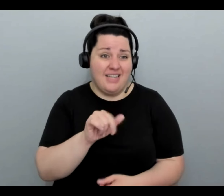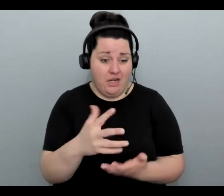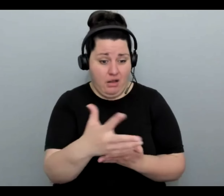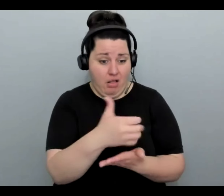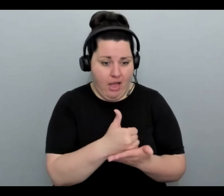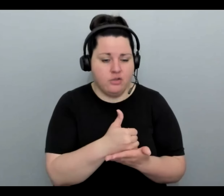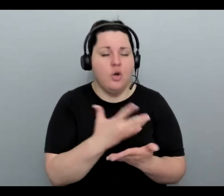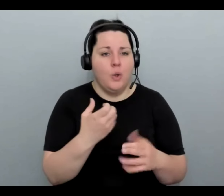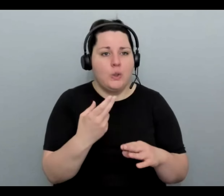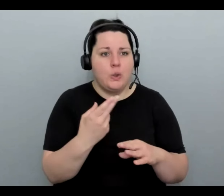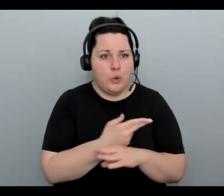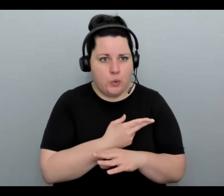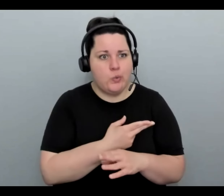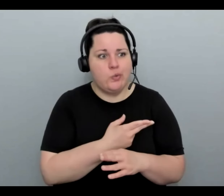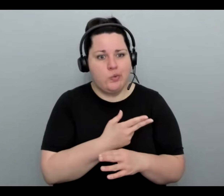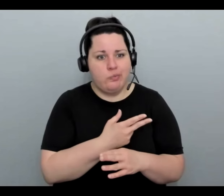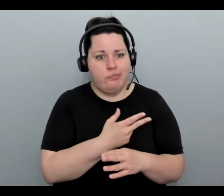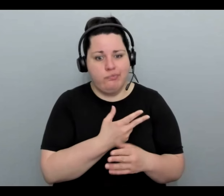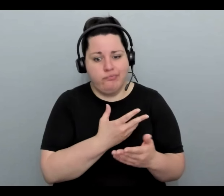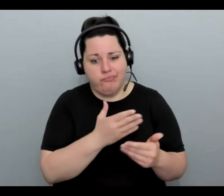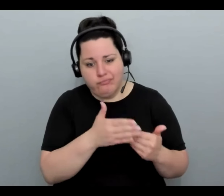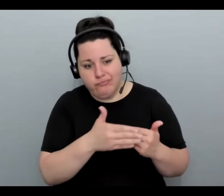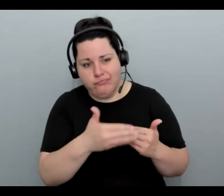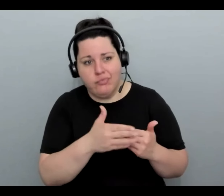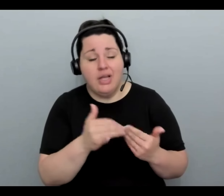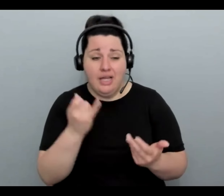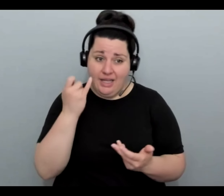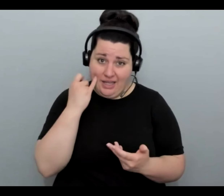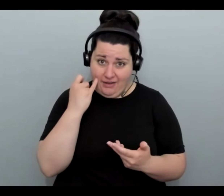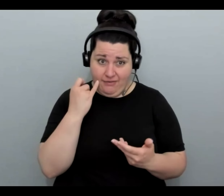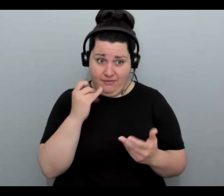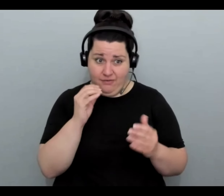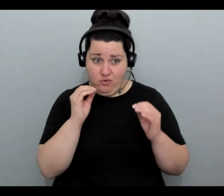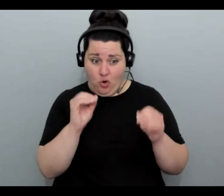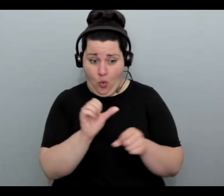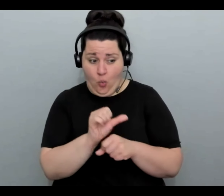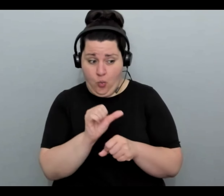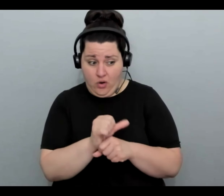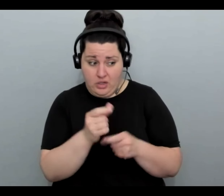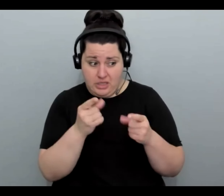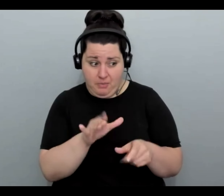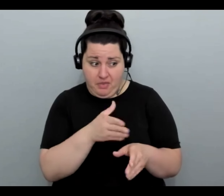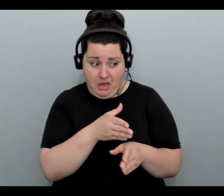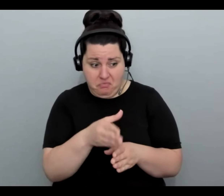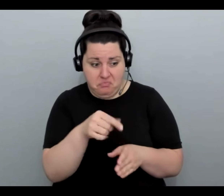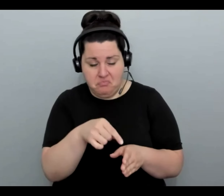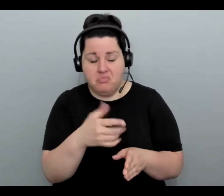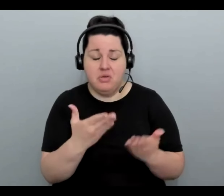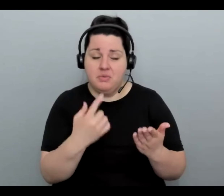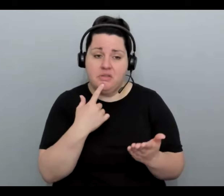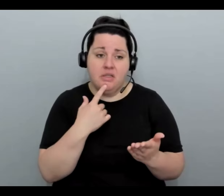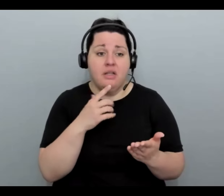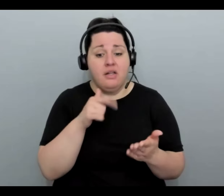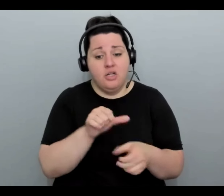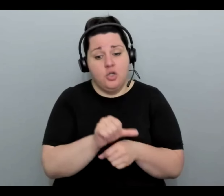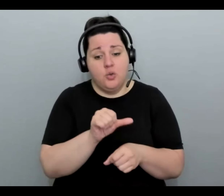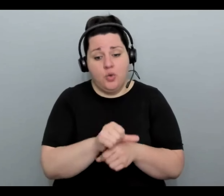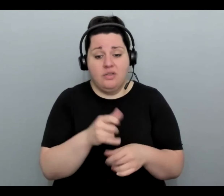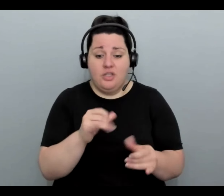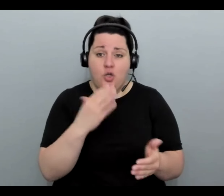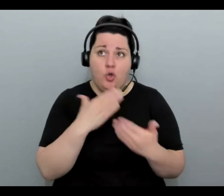Now, they might not say that if no work has been done in that area. They might just say, hey, this work is still good for at least